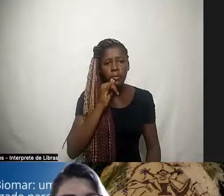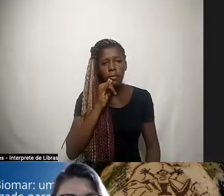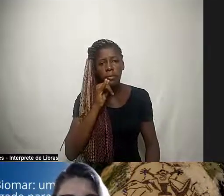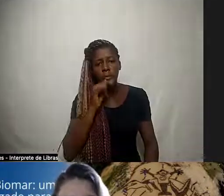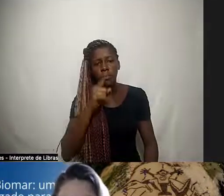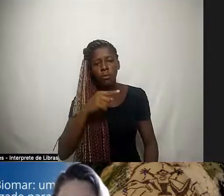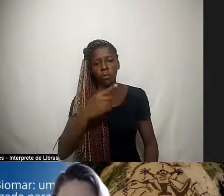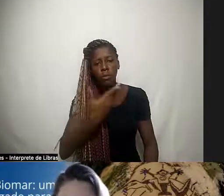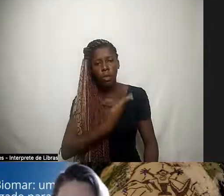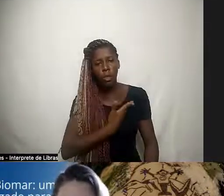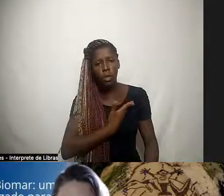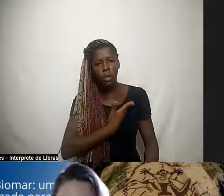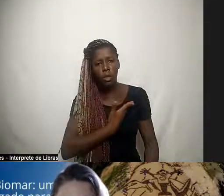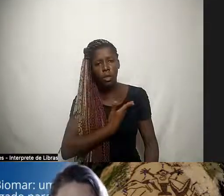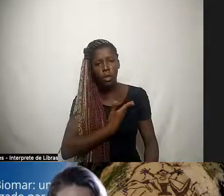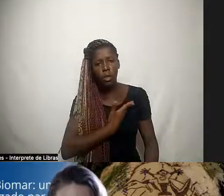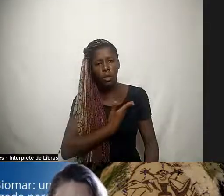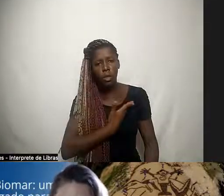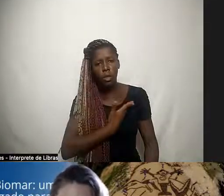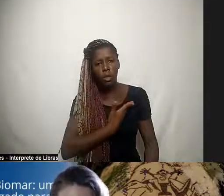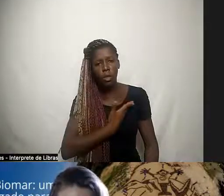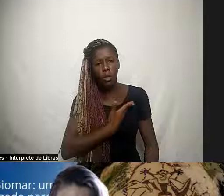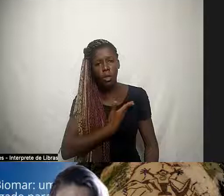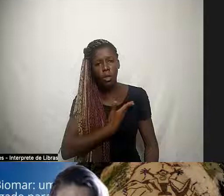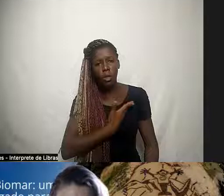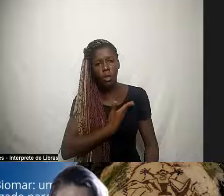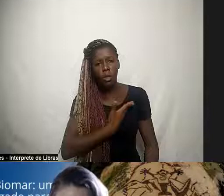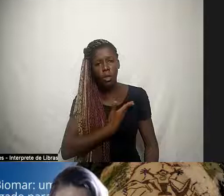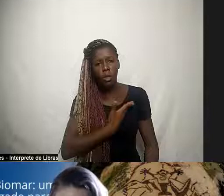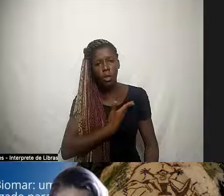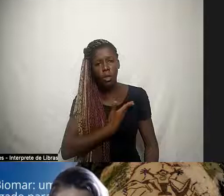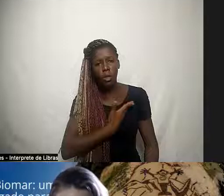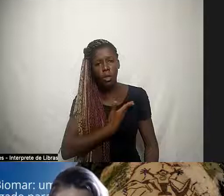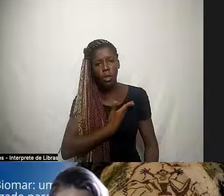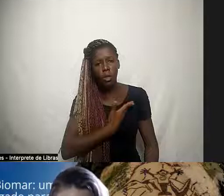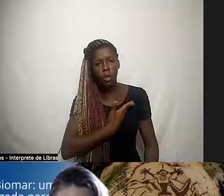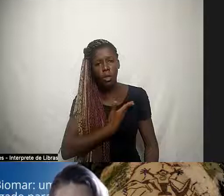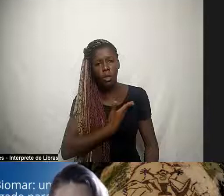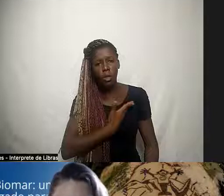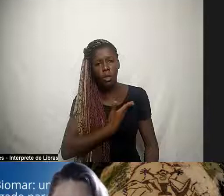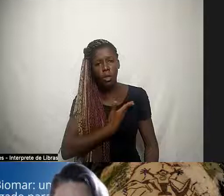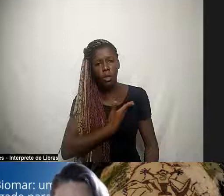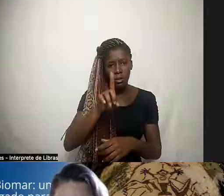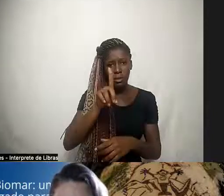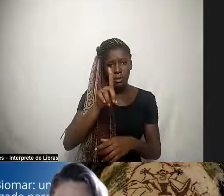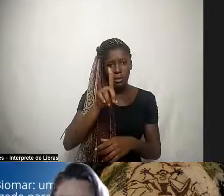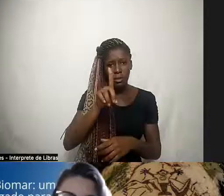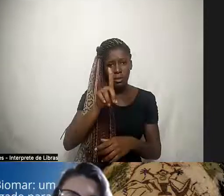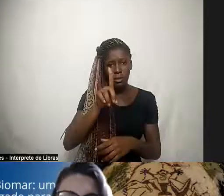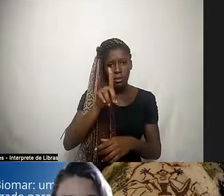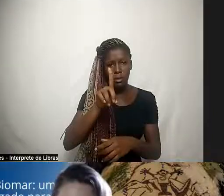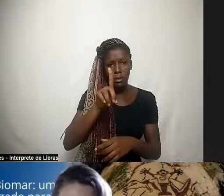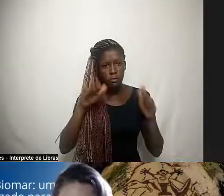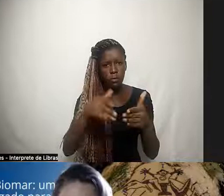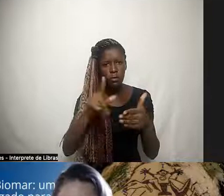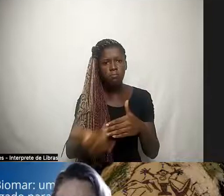educating the public, like other people commented before. Biomar Network works with audience